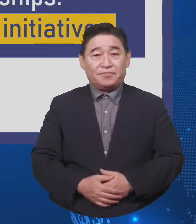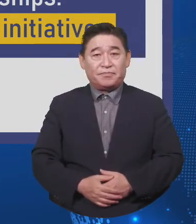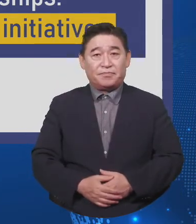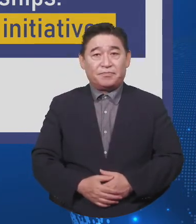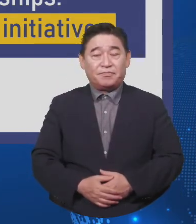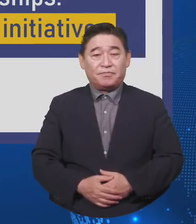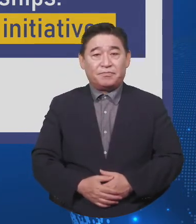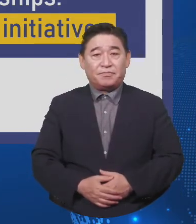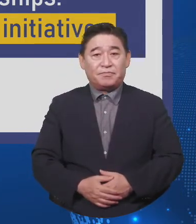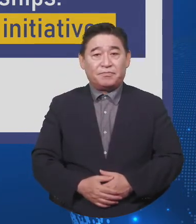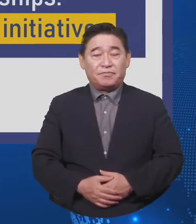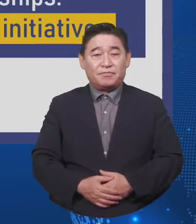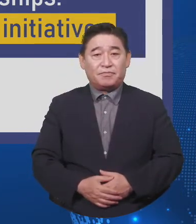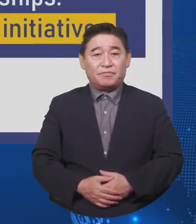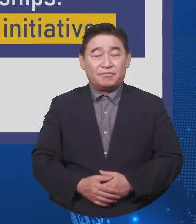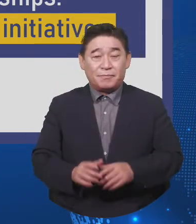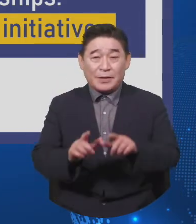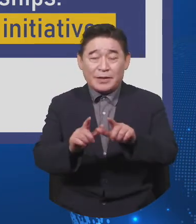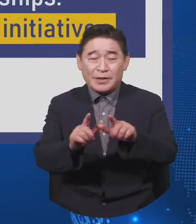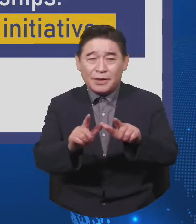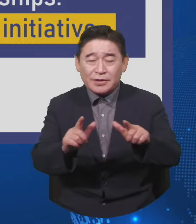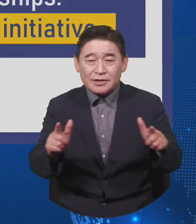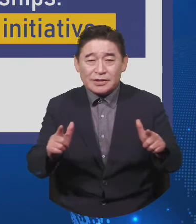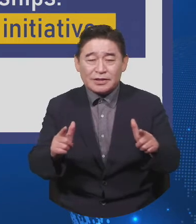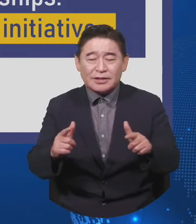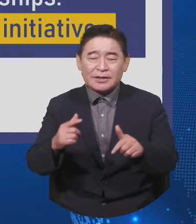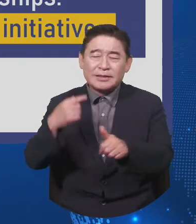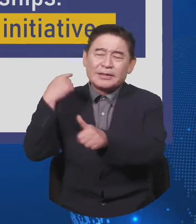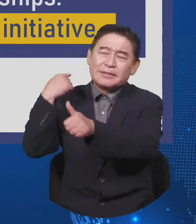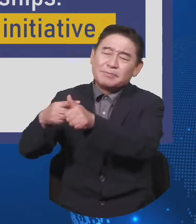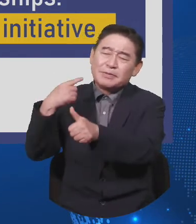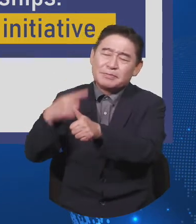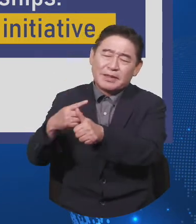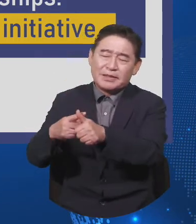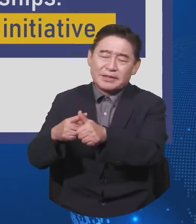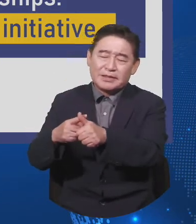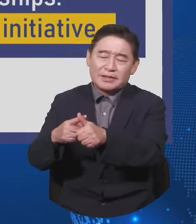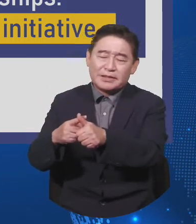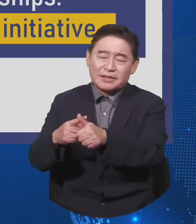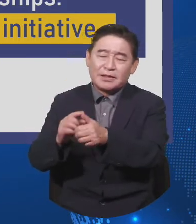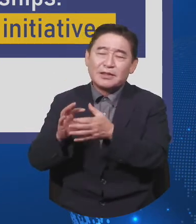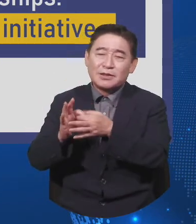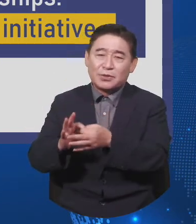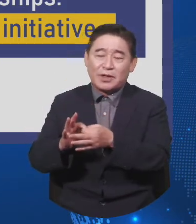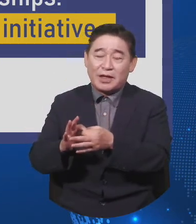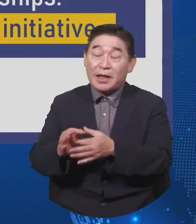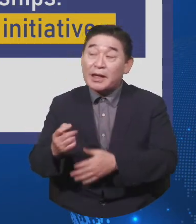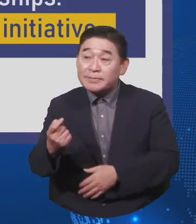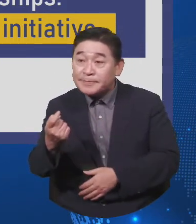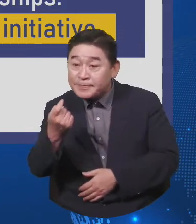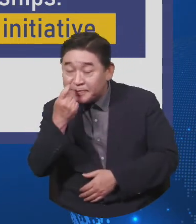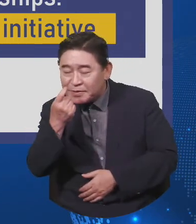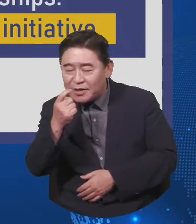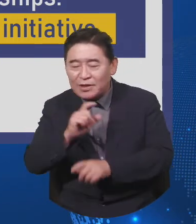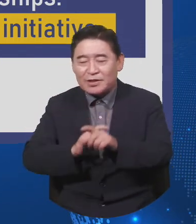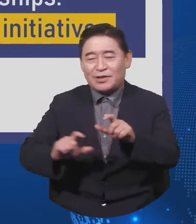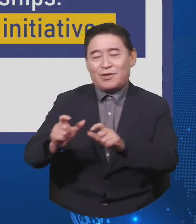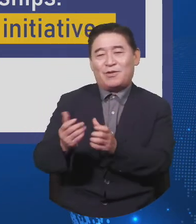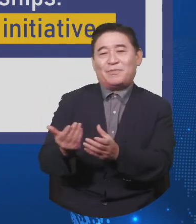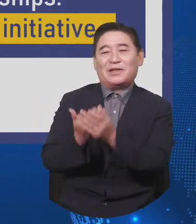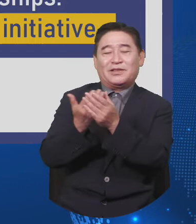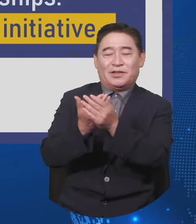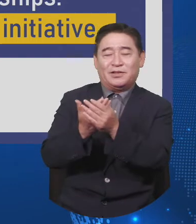cooperation and projects such as this one. It was, despite everything, the first global alliance